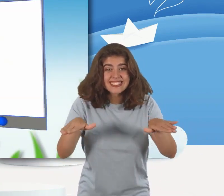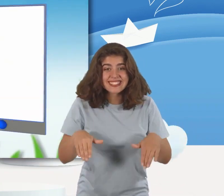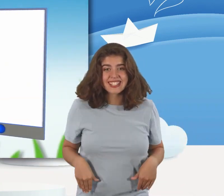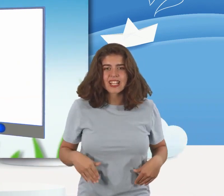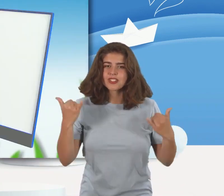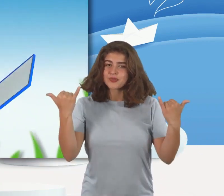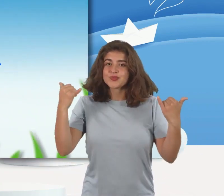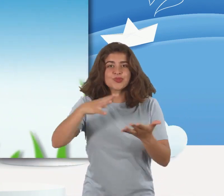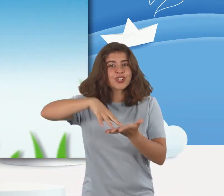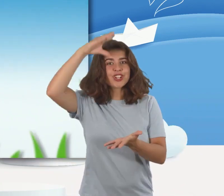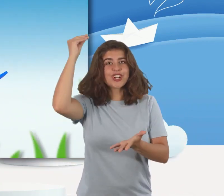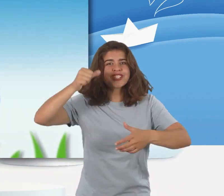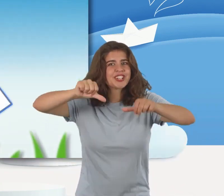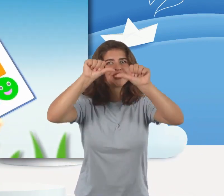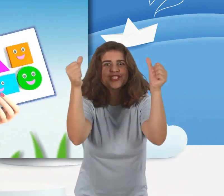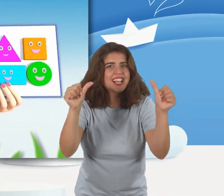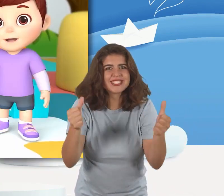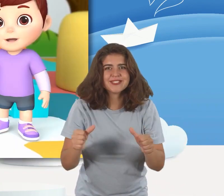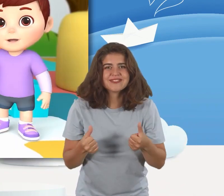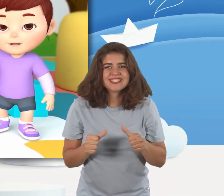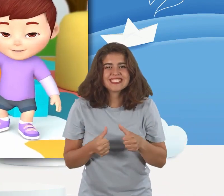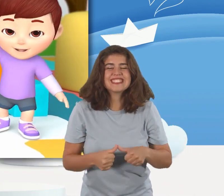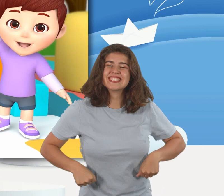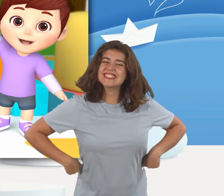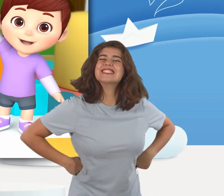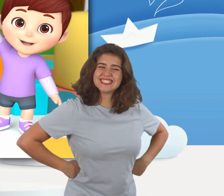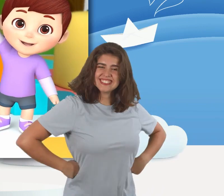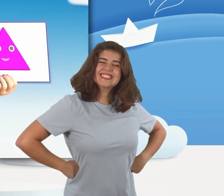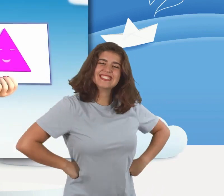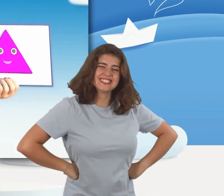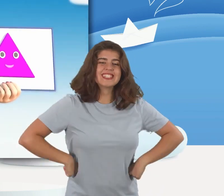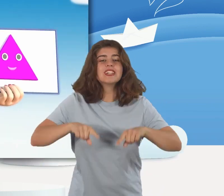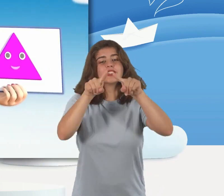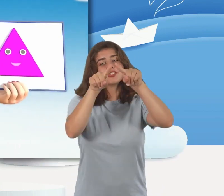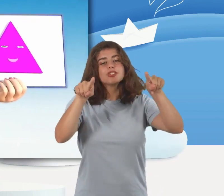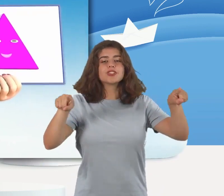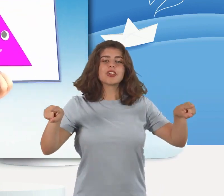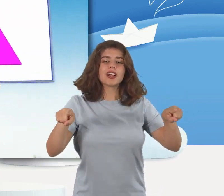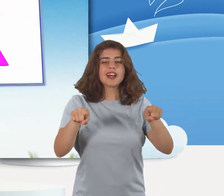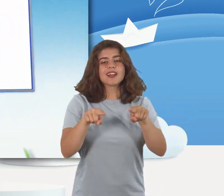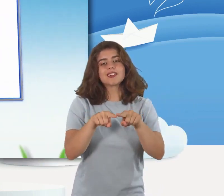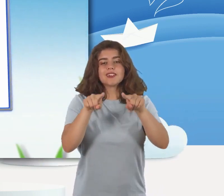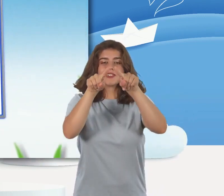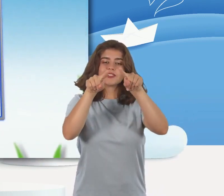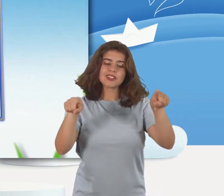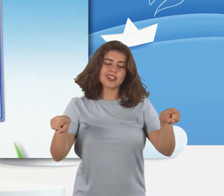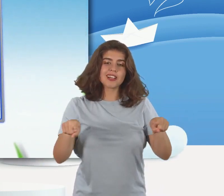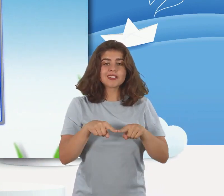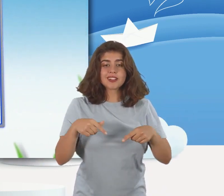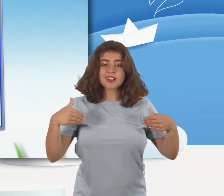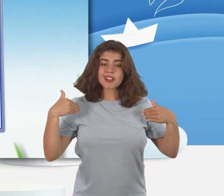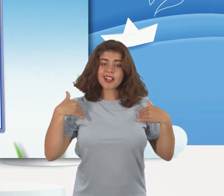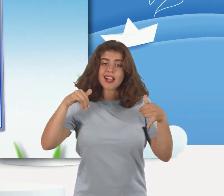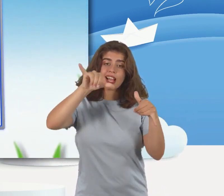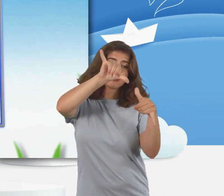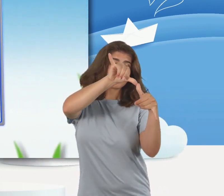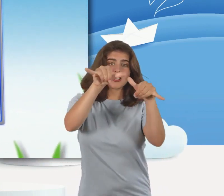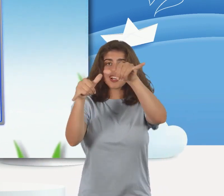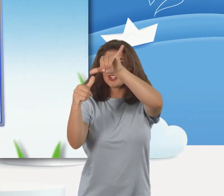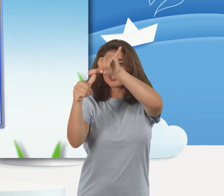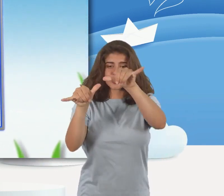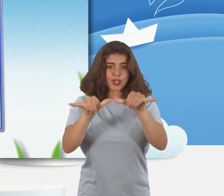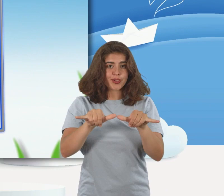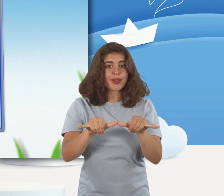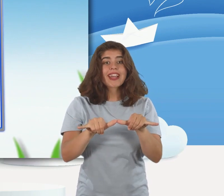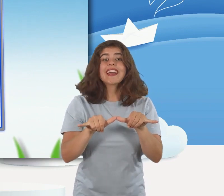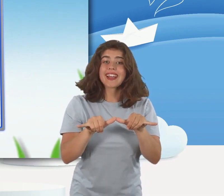Hello, kids! Today we'll learn shapes. I am a triangle, triangle, triangle.